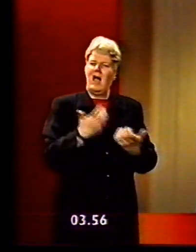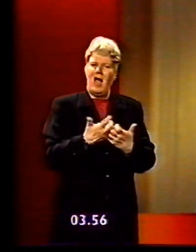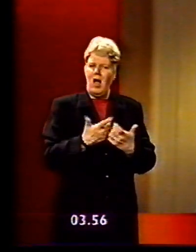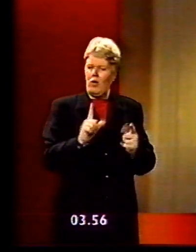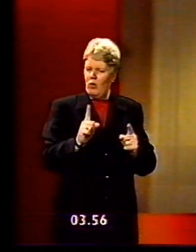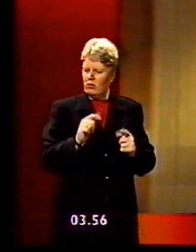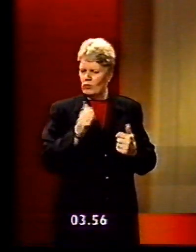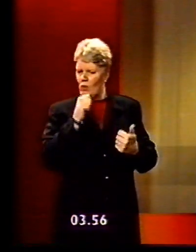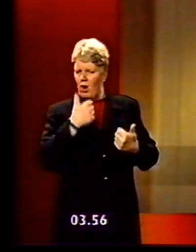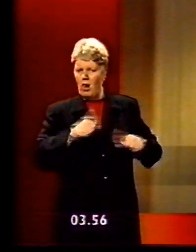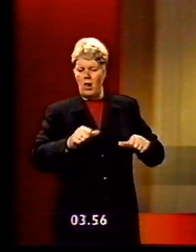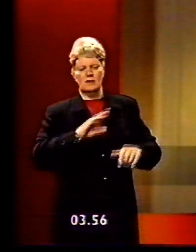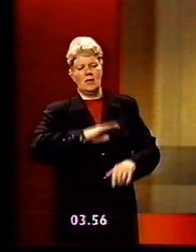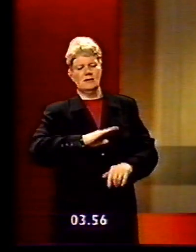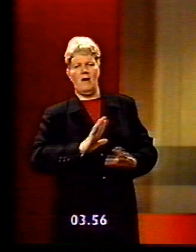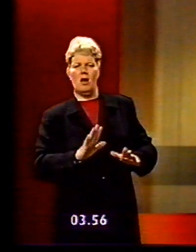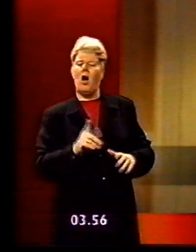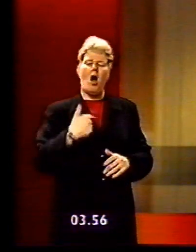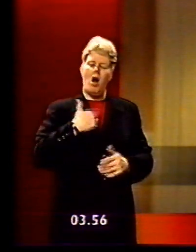to know exactly what happened,